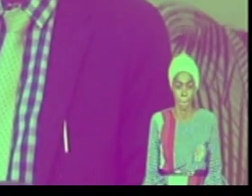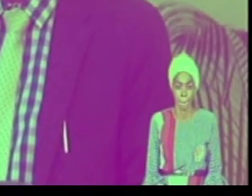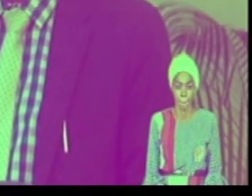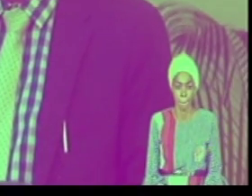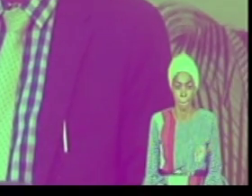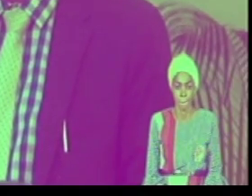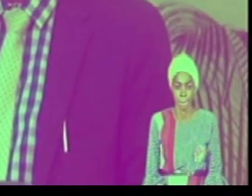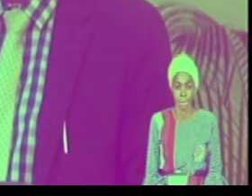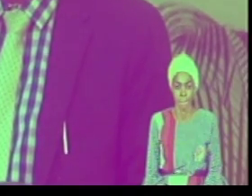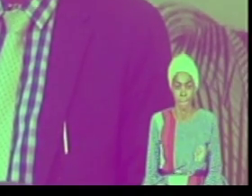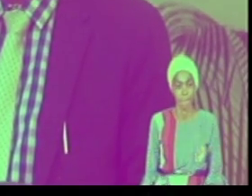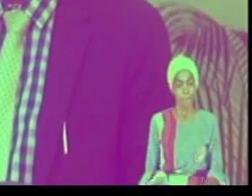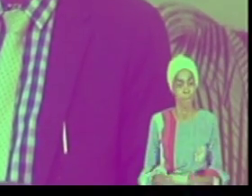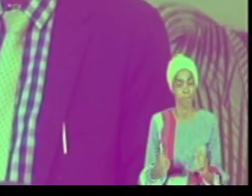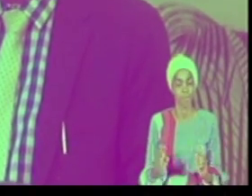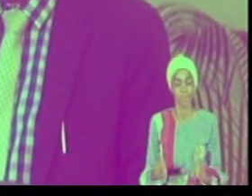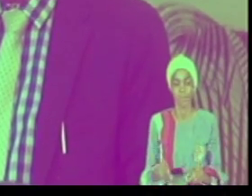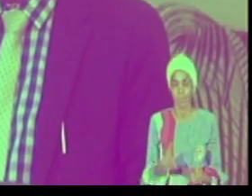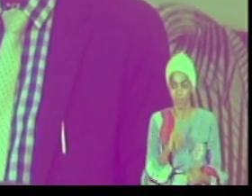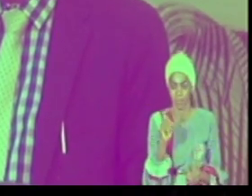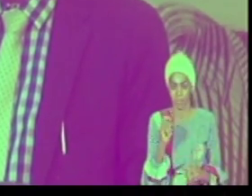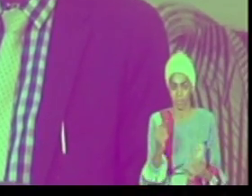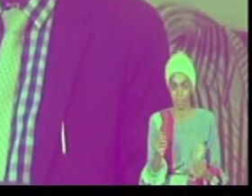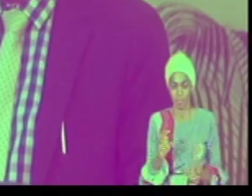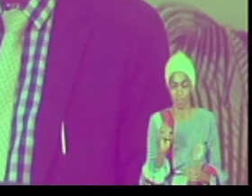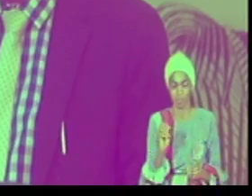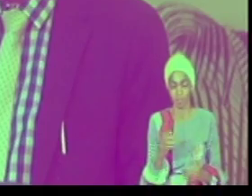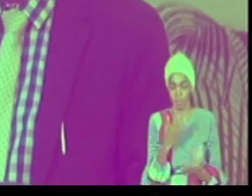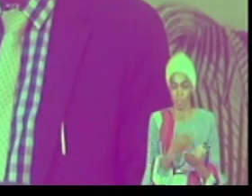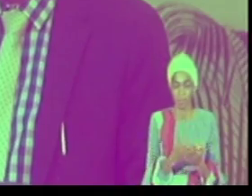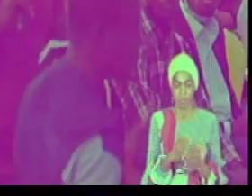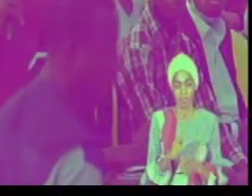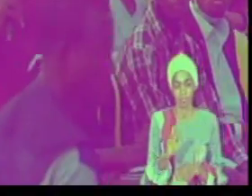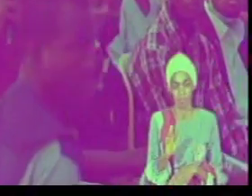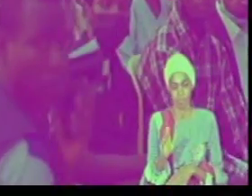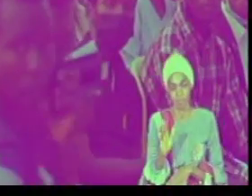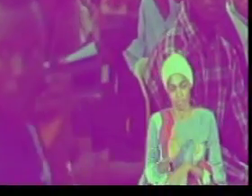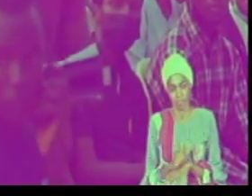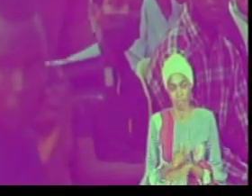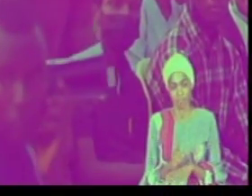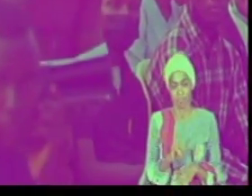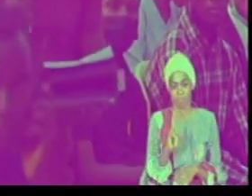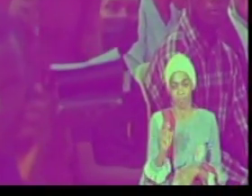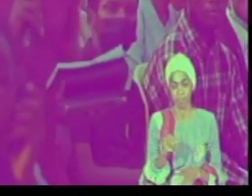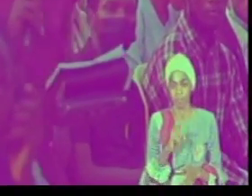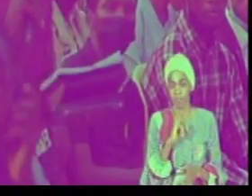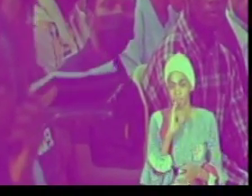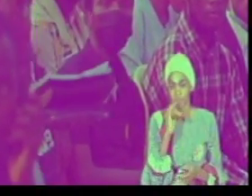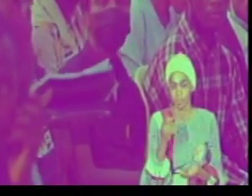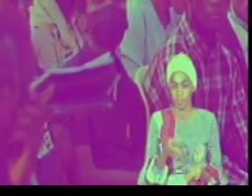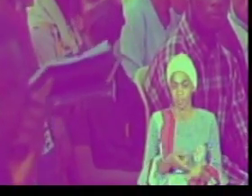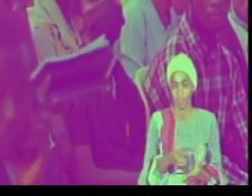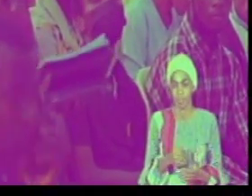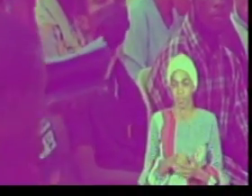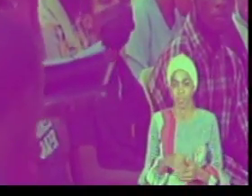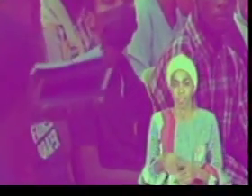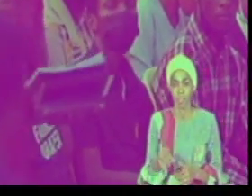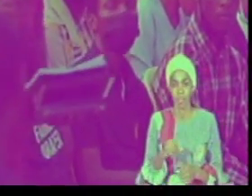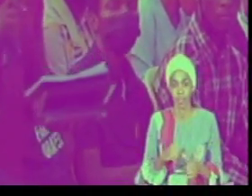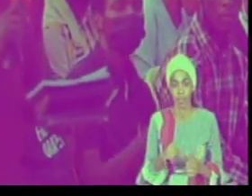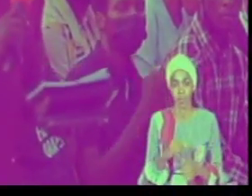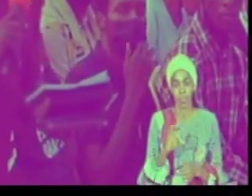Okay, good evening, sir. My question is this. Concerning the seven steps in building a reputable